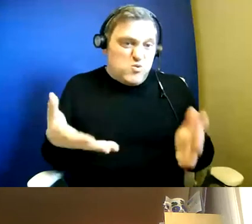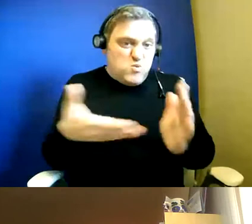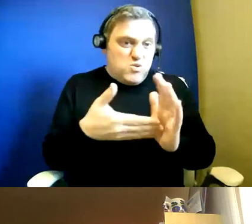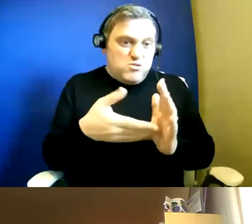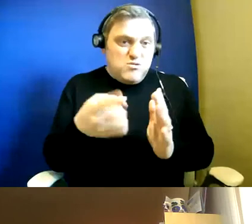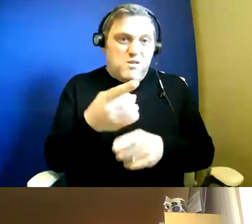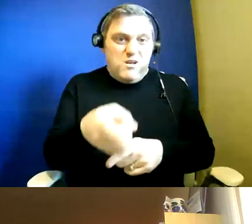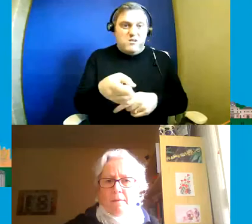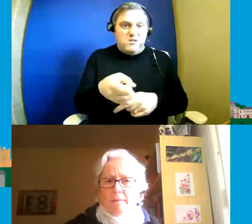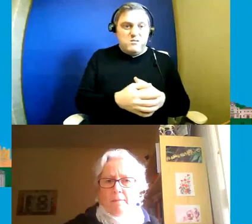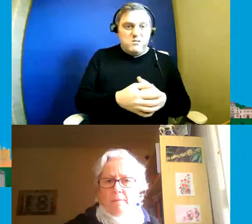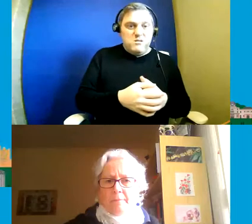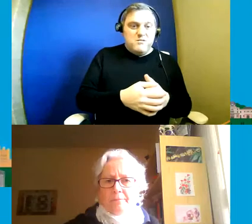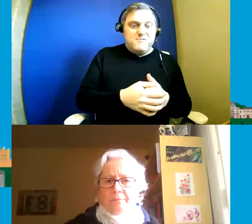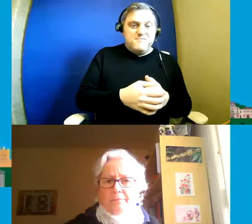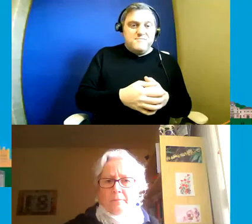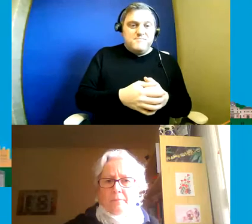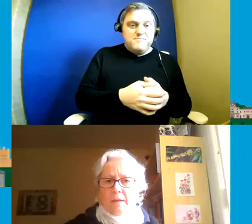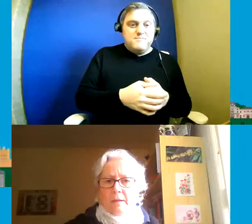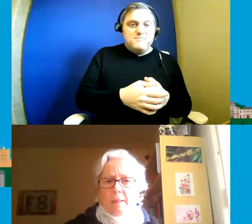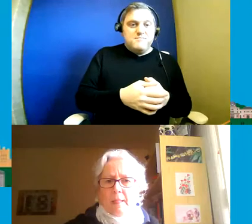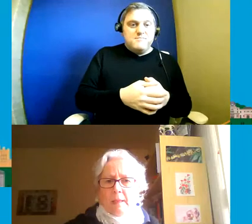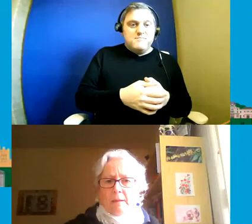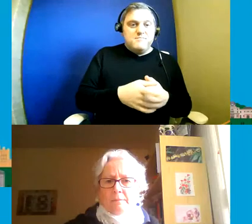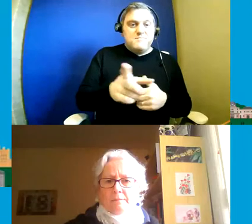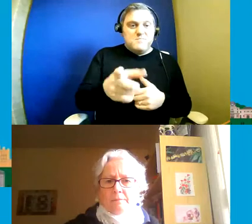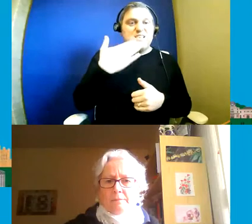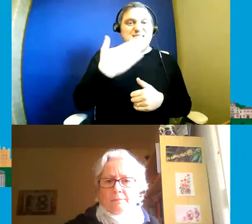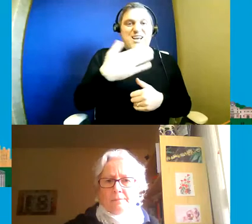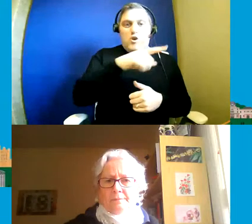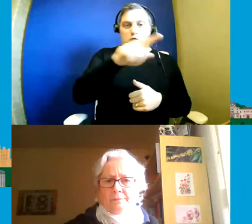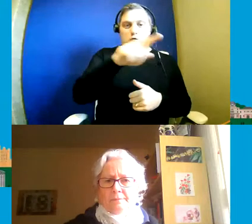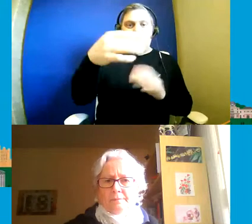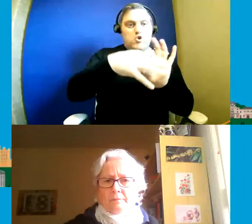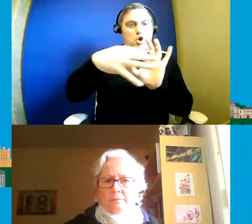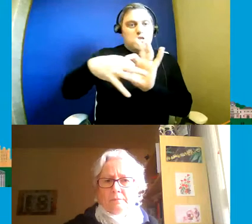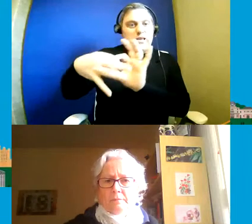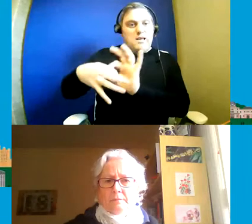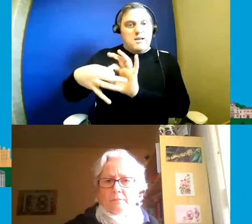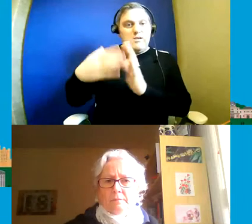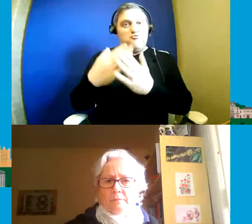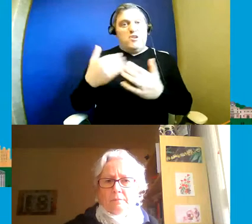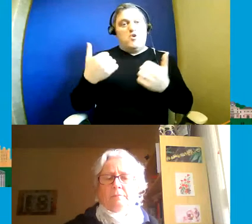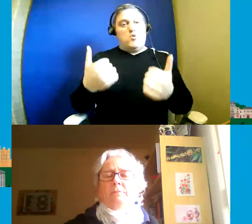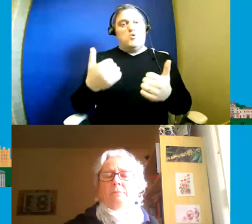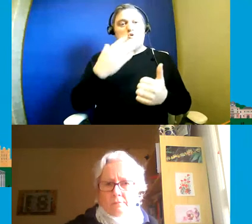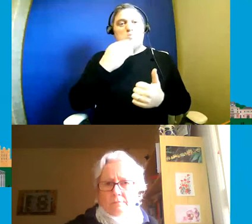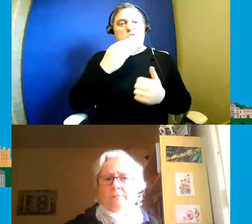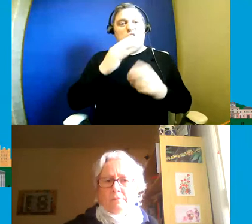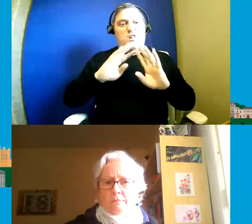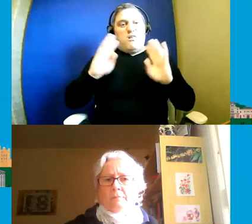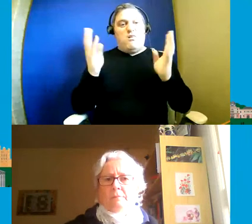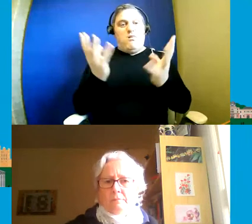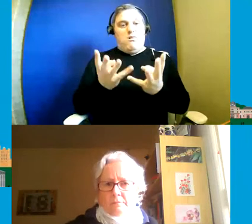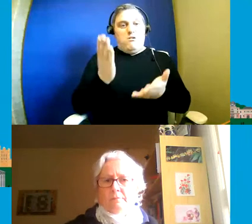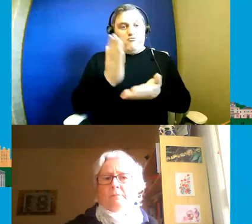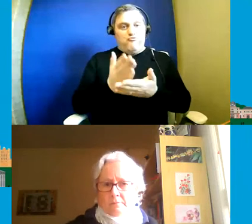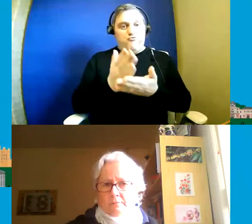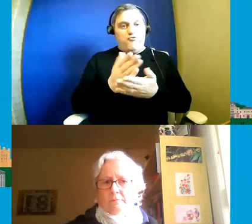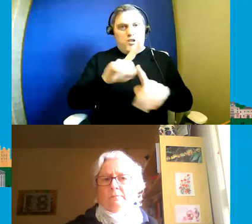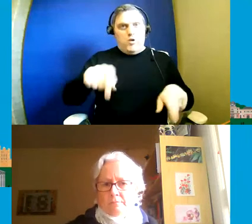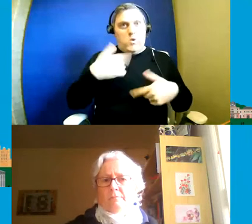touch on that. Yeah, no, thank you for all attending. It has been a really good and useful session, and I think we'll certainly take